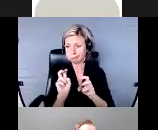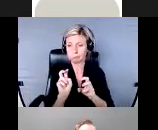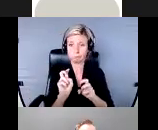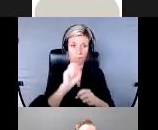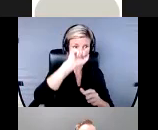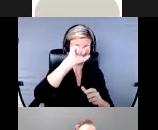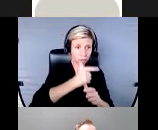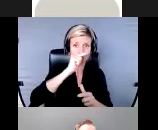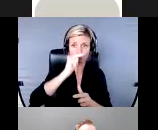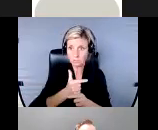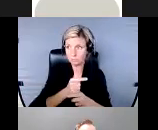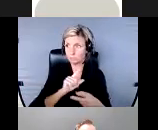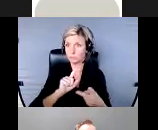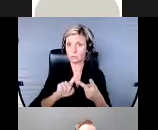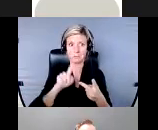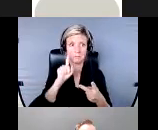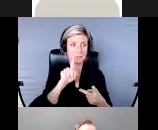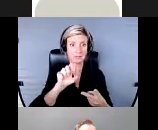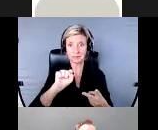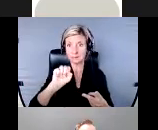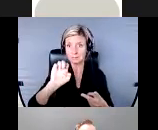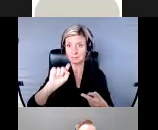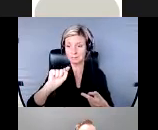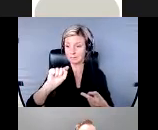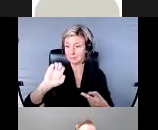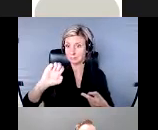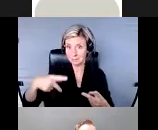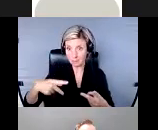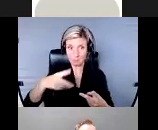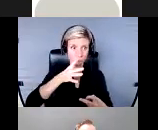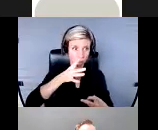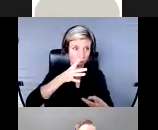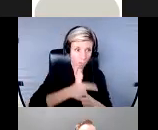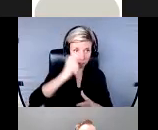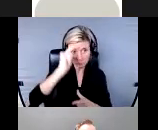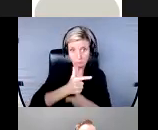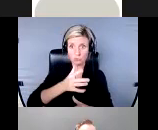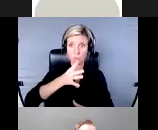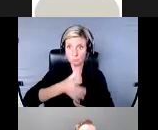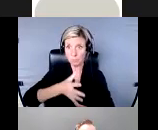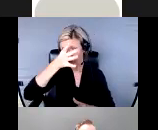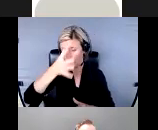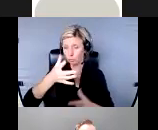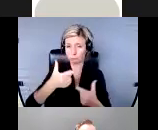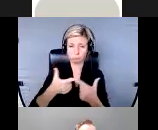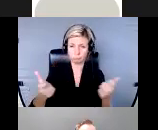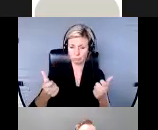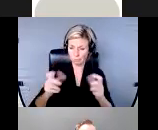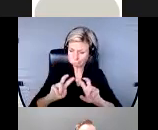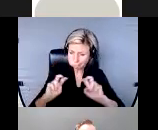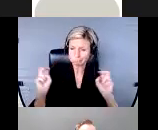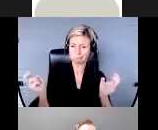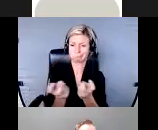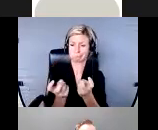siblings, step siblings, parents, step parents, all of these people who come into the room. So it's a much different type